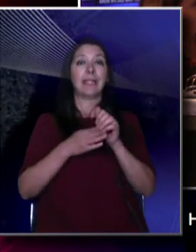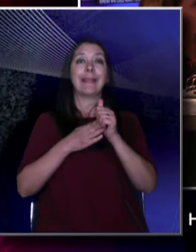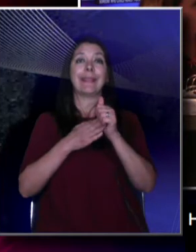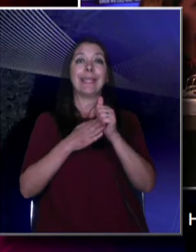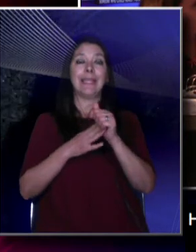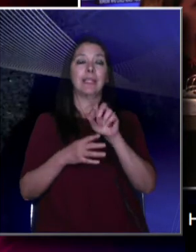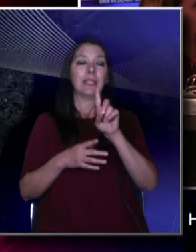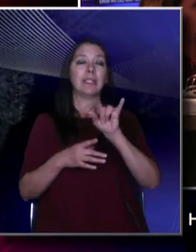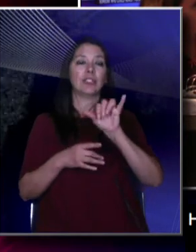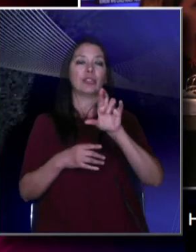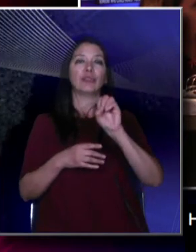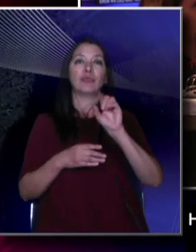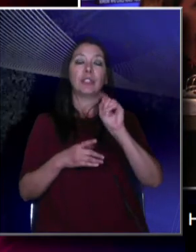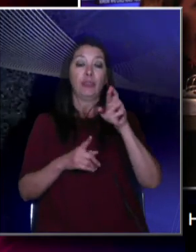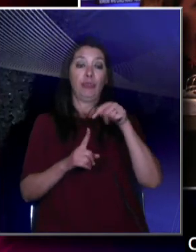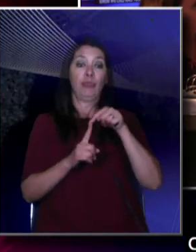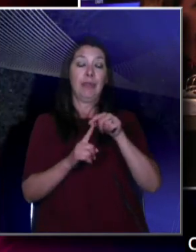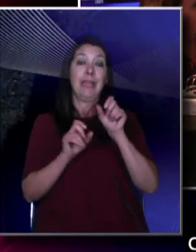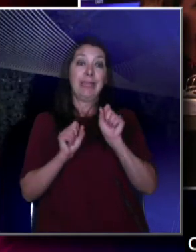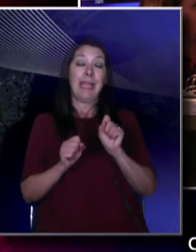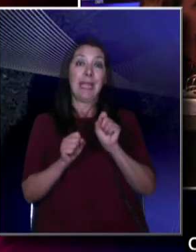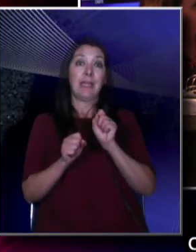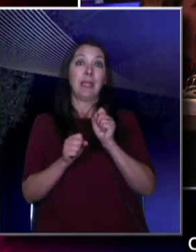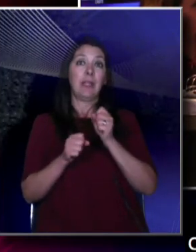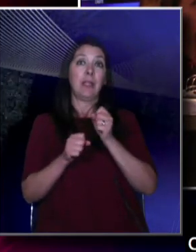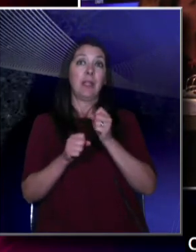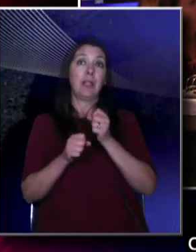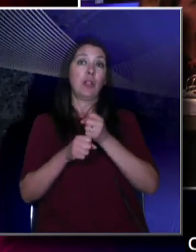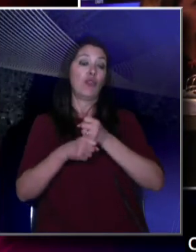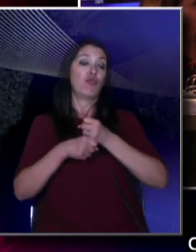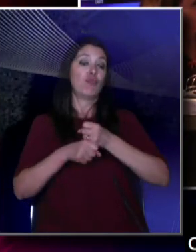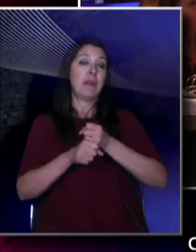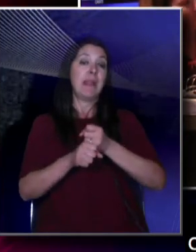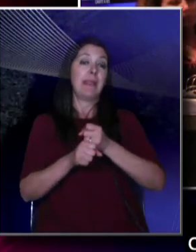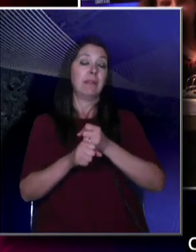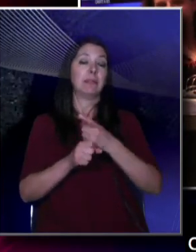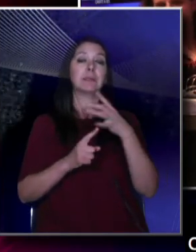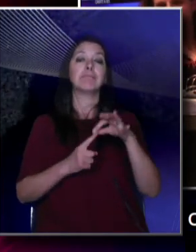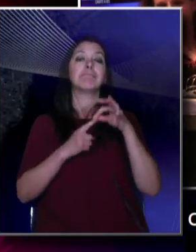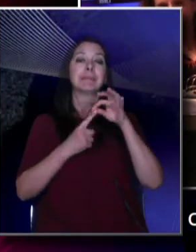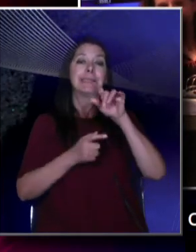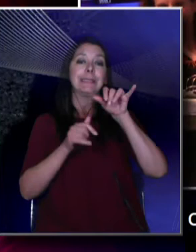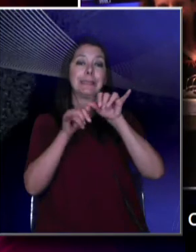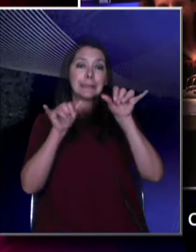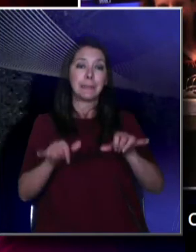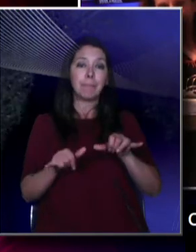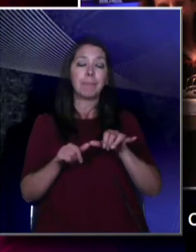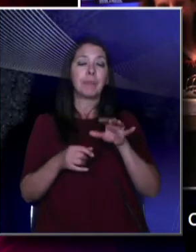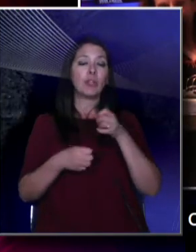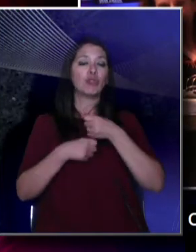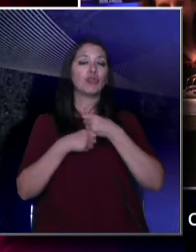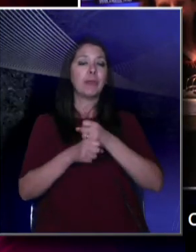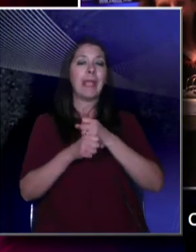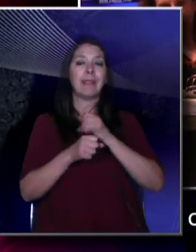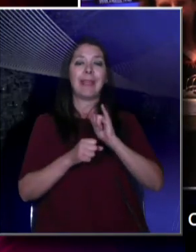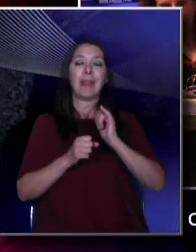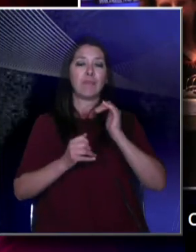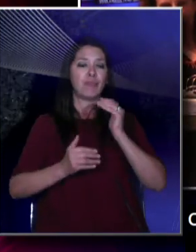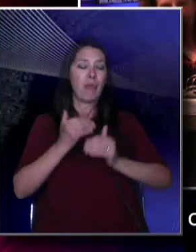and create a system, a process, I'm not sure, that